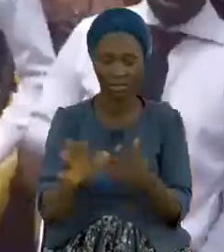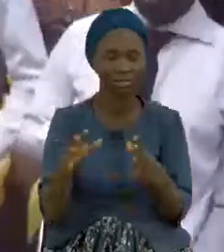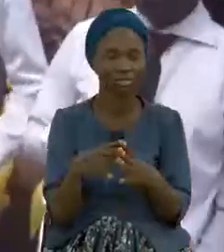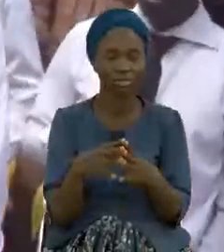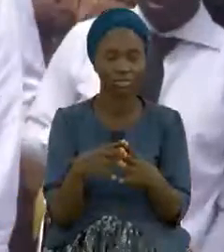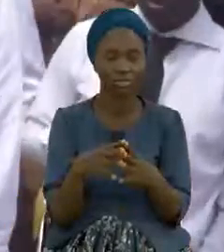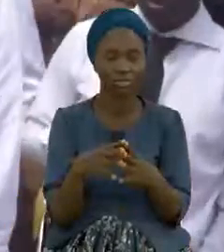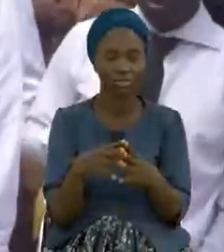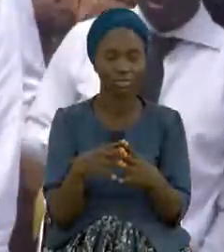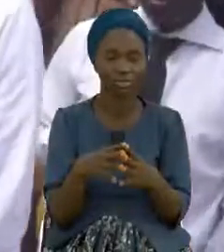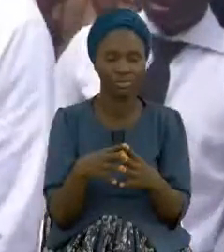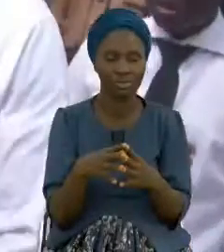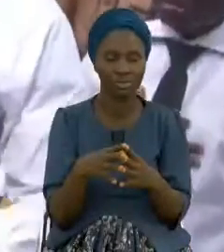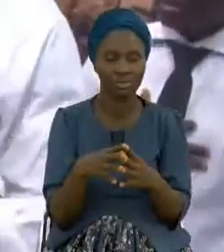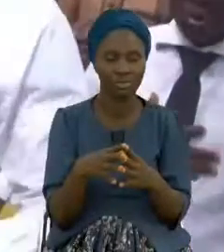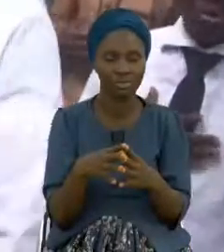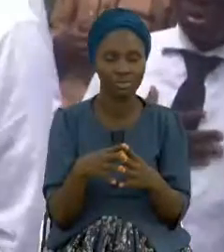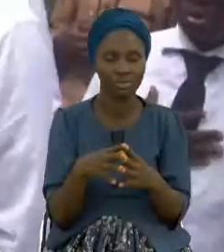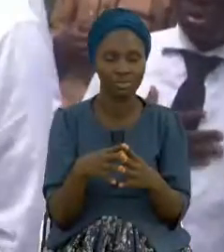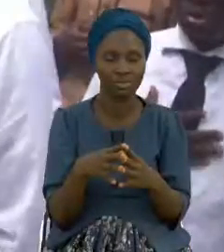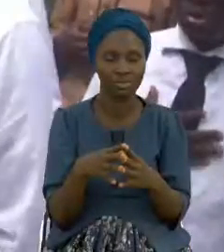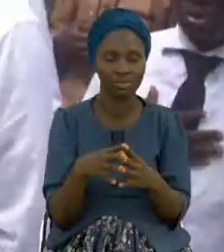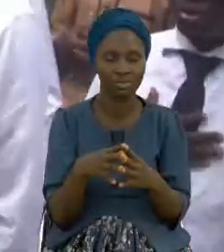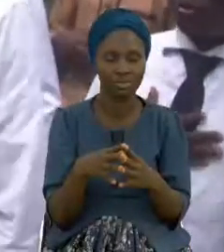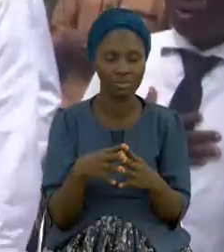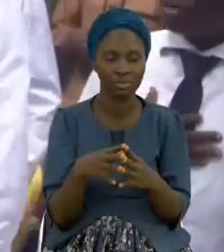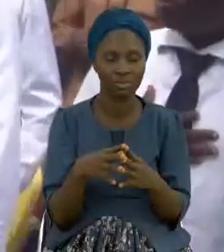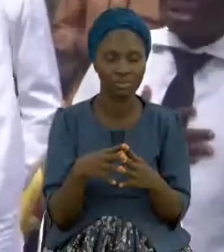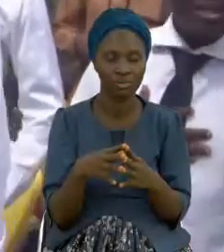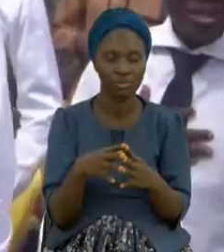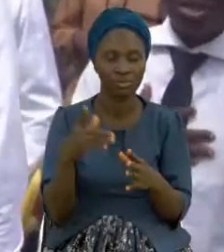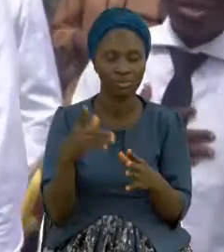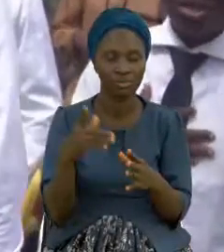The mortification of self.